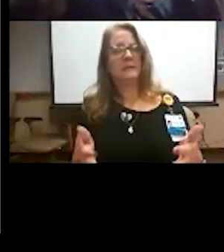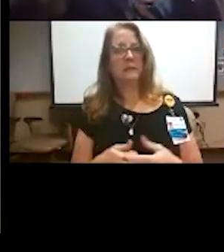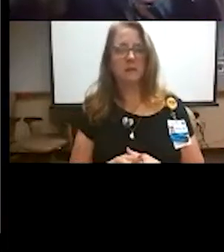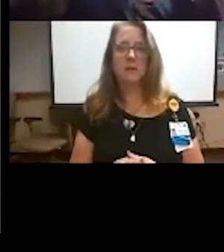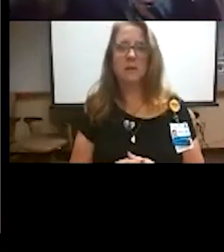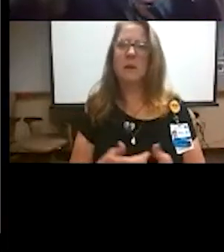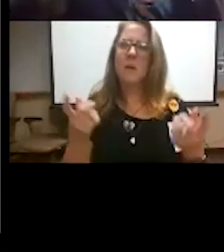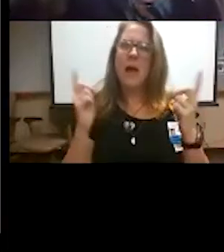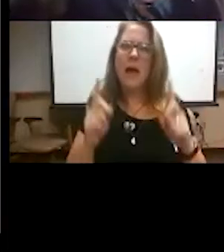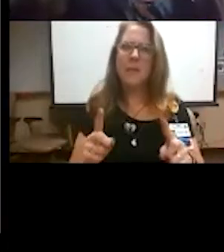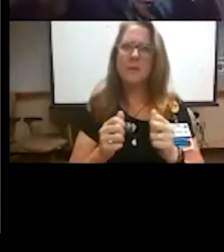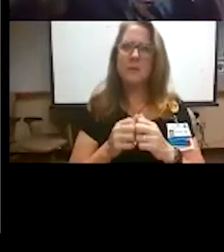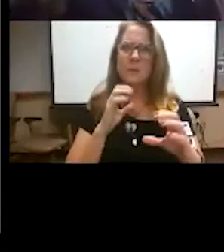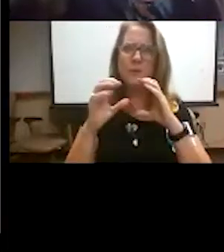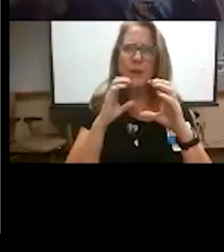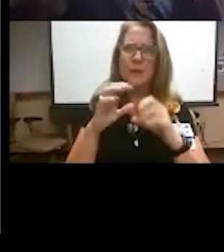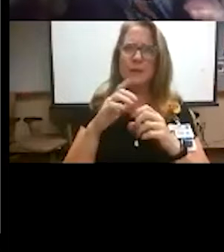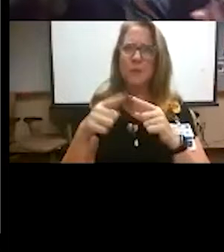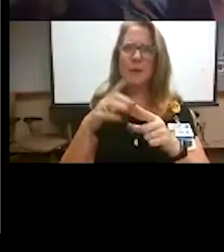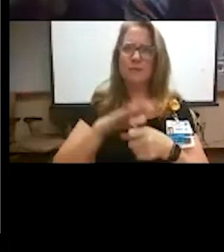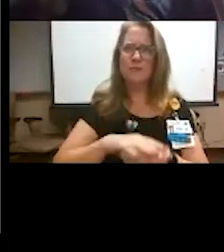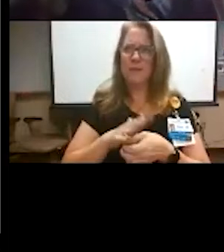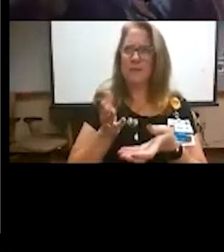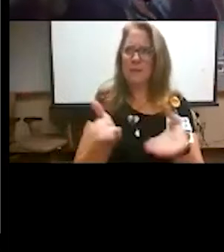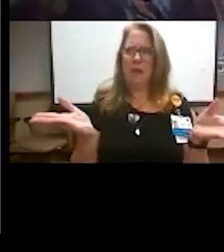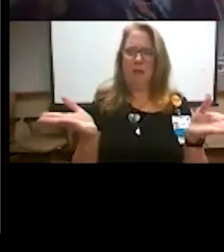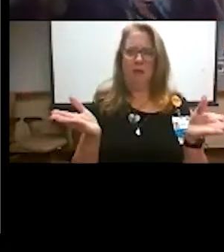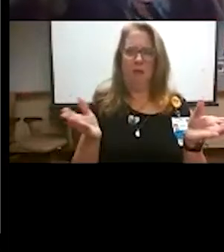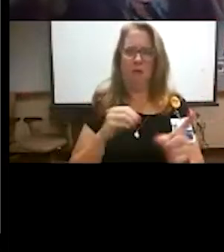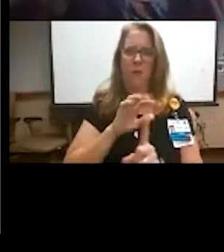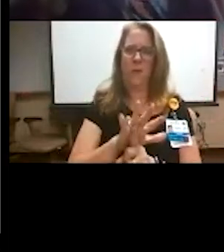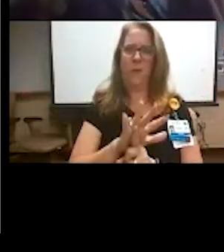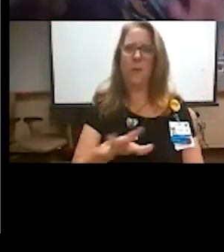what happens to communication under stress? Because this has been well studied.